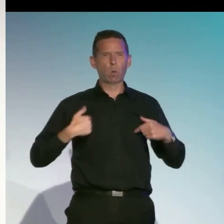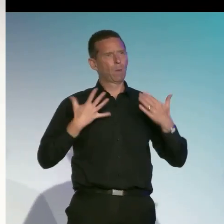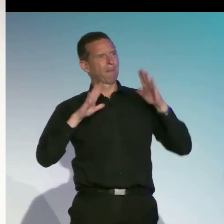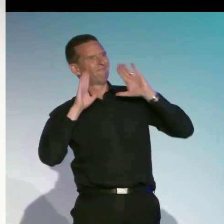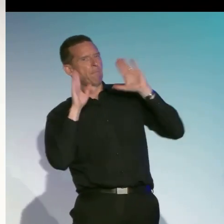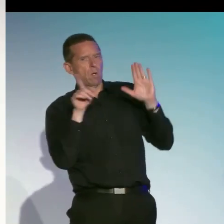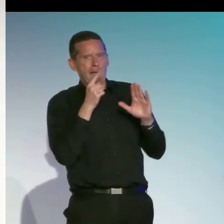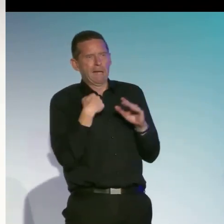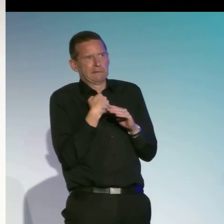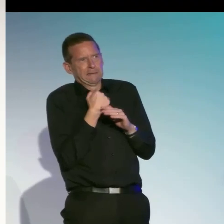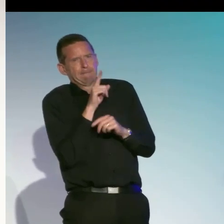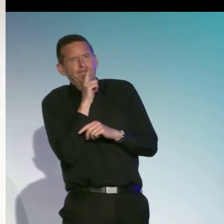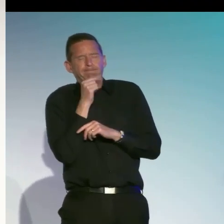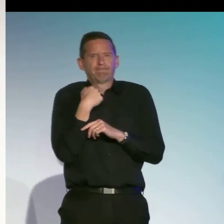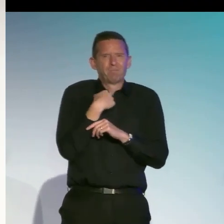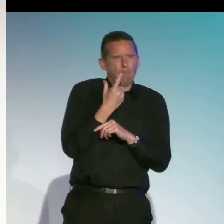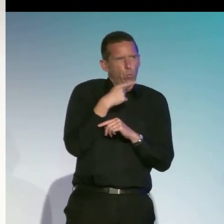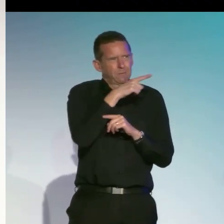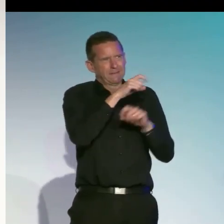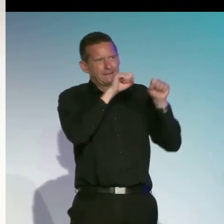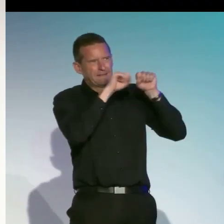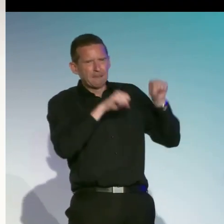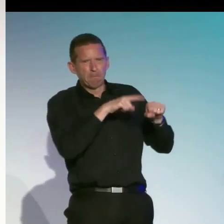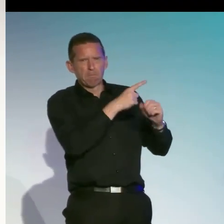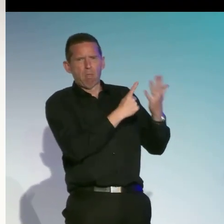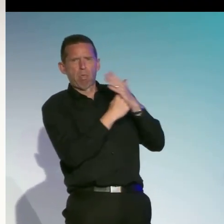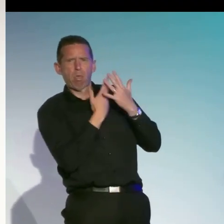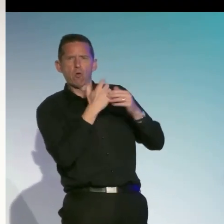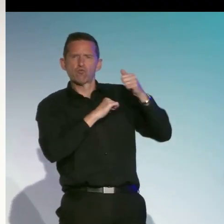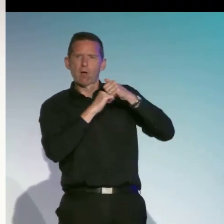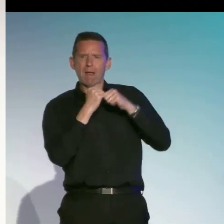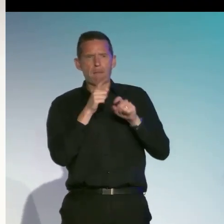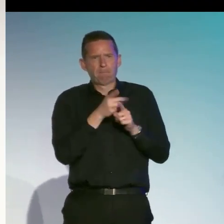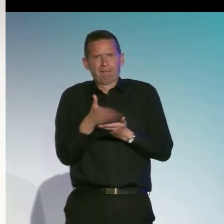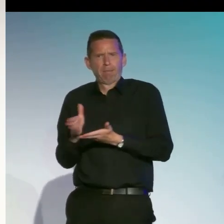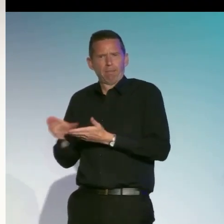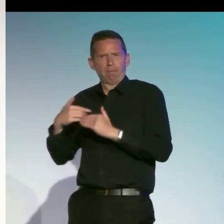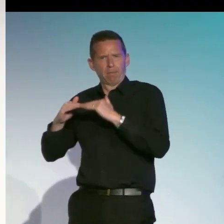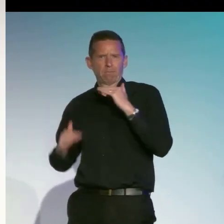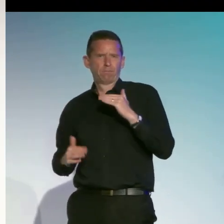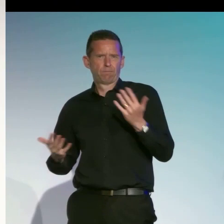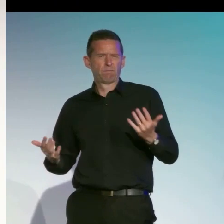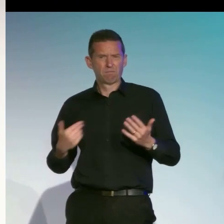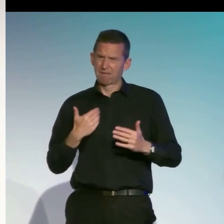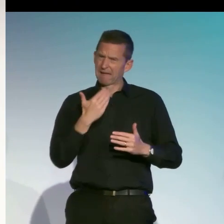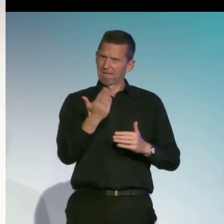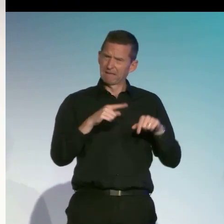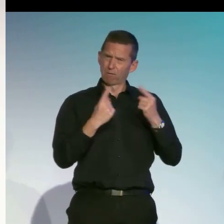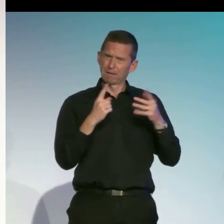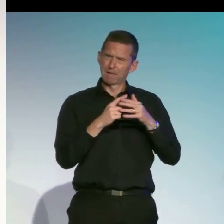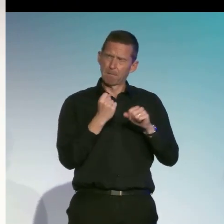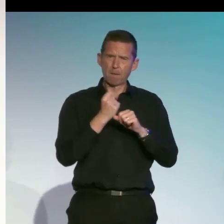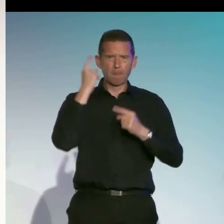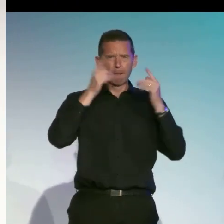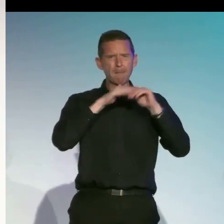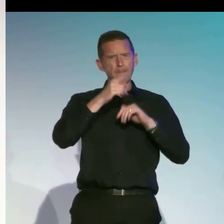because systems and structures diminish who they are, marginalize them. If I were to use another example for a moment, think about